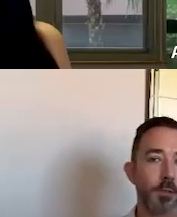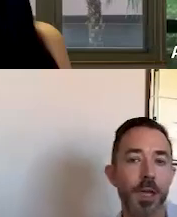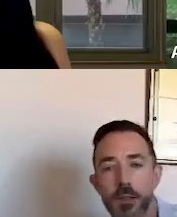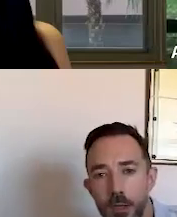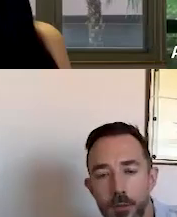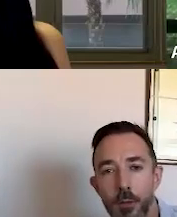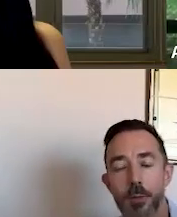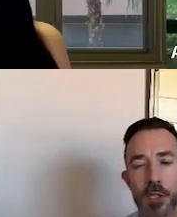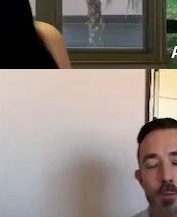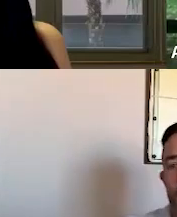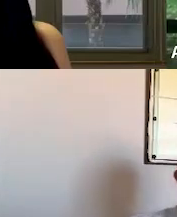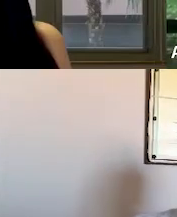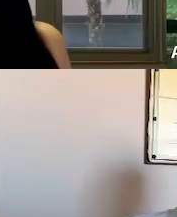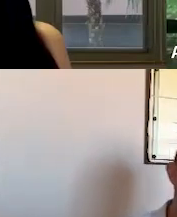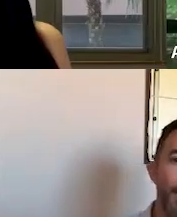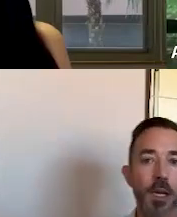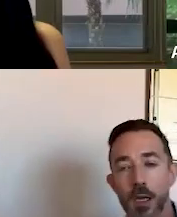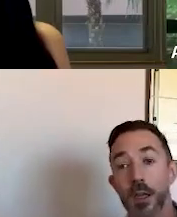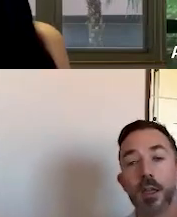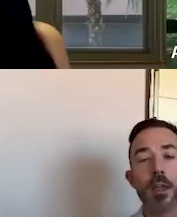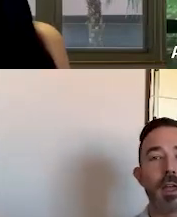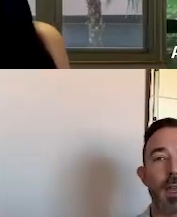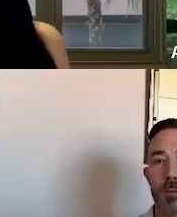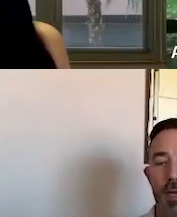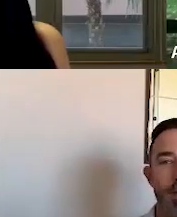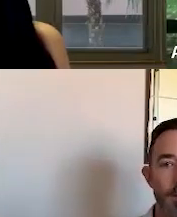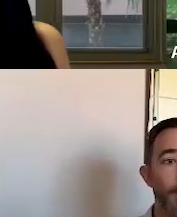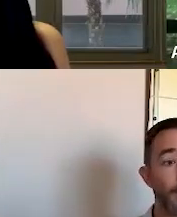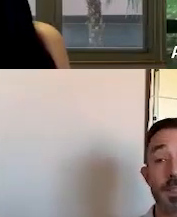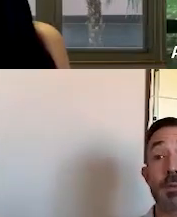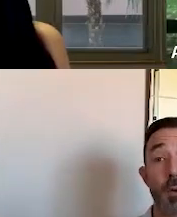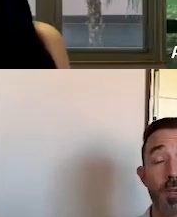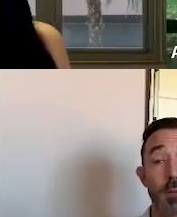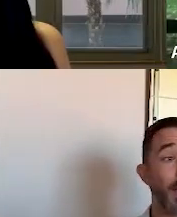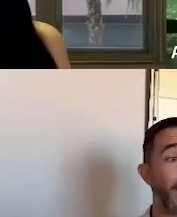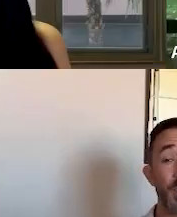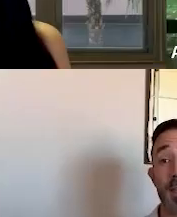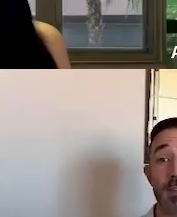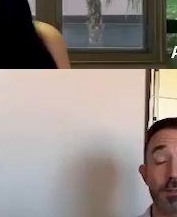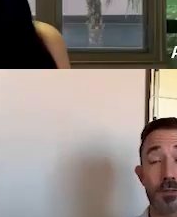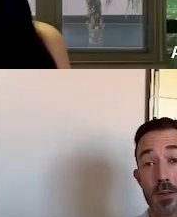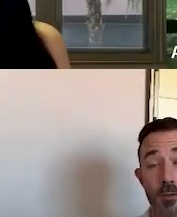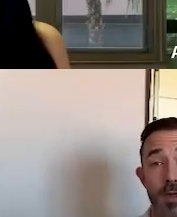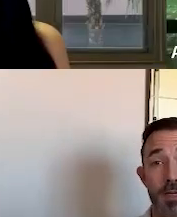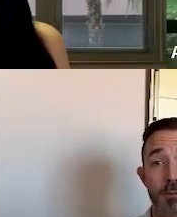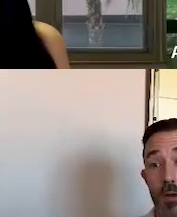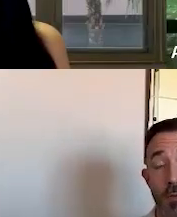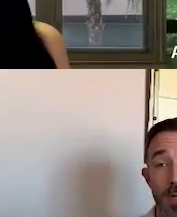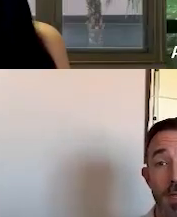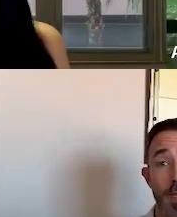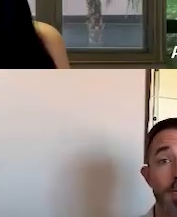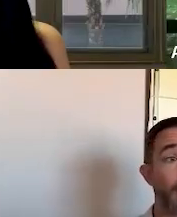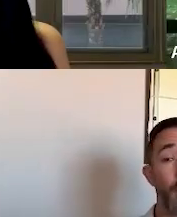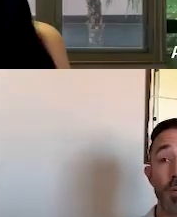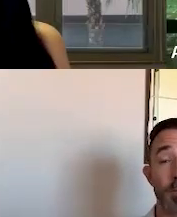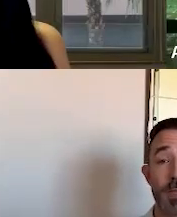about this. We got to talk, how do we get you back on Medicaid, da, da, da. And my client's like, that's important, but I just had this fight with my